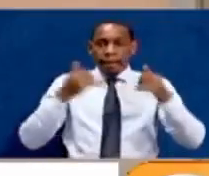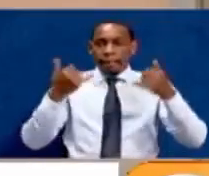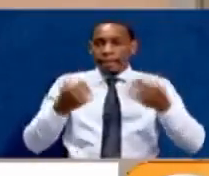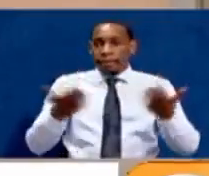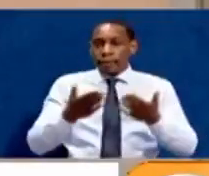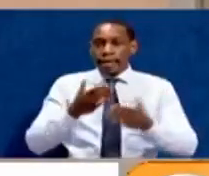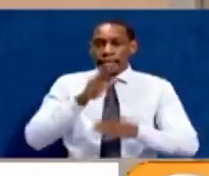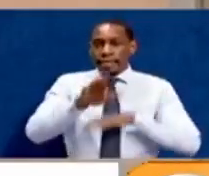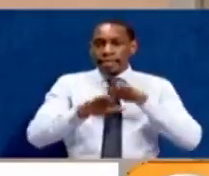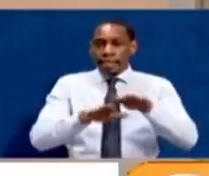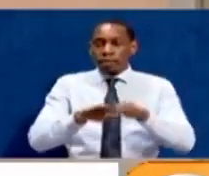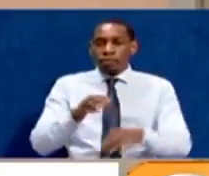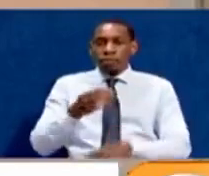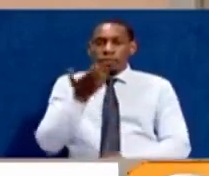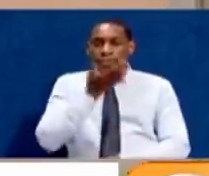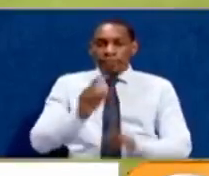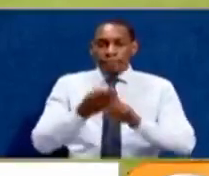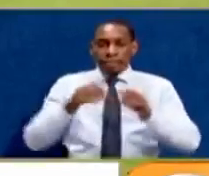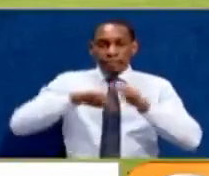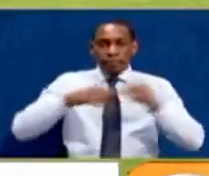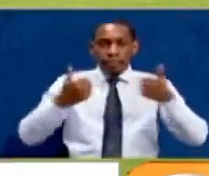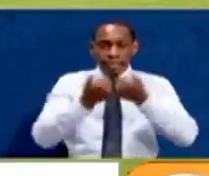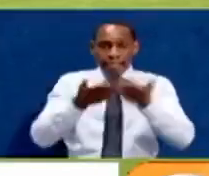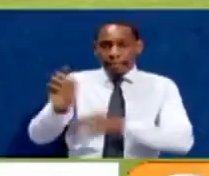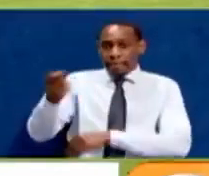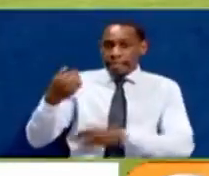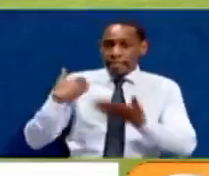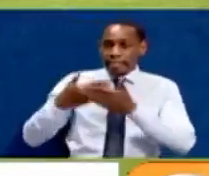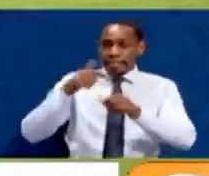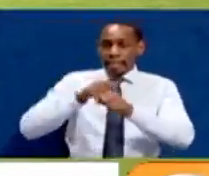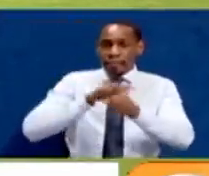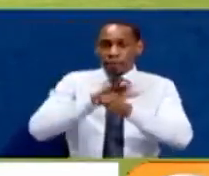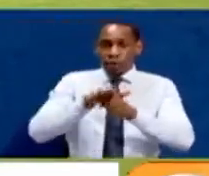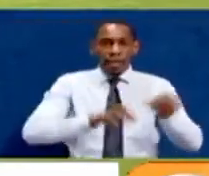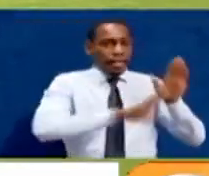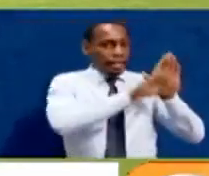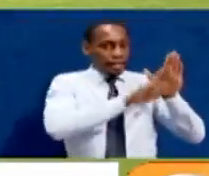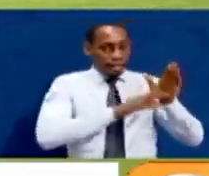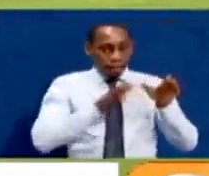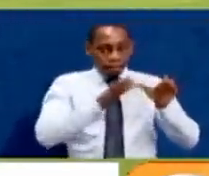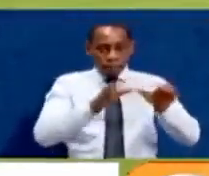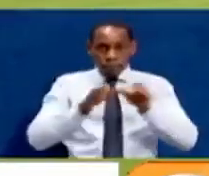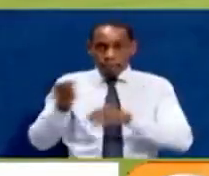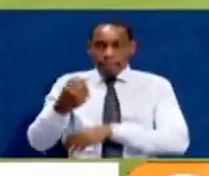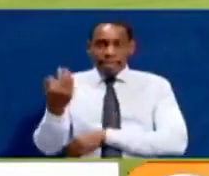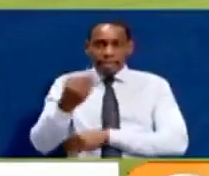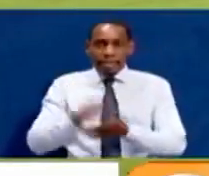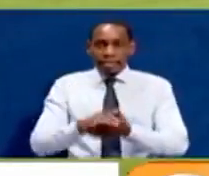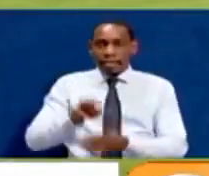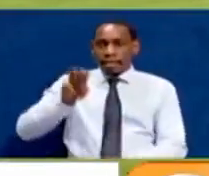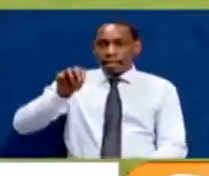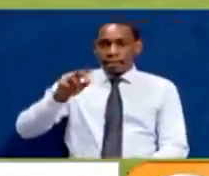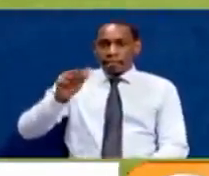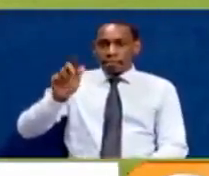the Nyayo International Stadium. This is the first football match in Kenya since COVID-19 restrictions were imposed in March. Kenneth